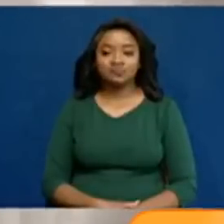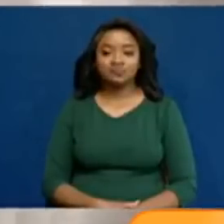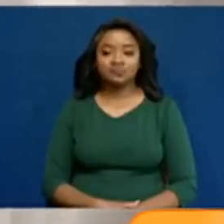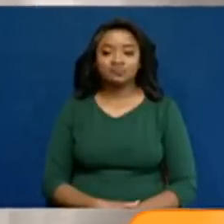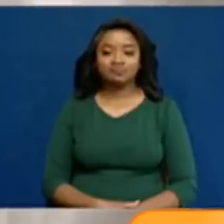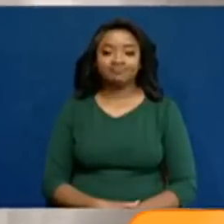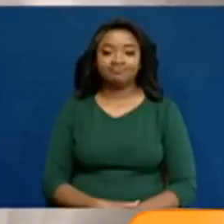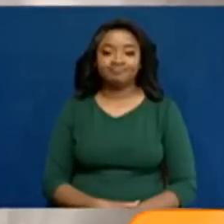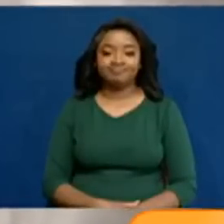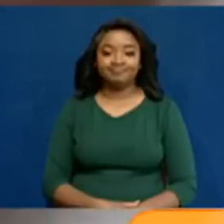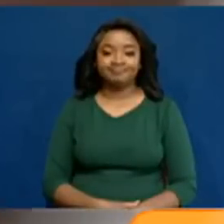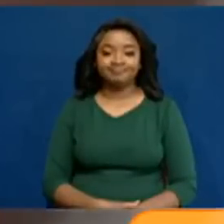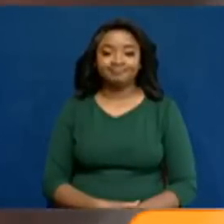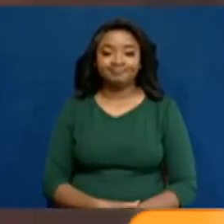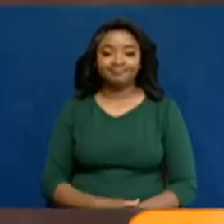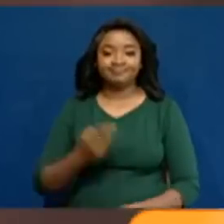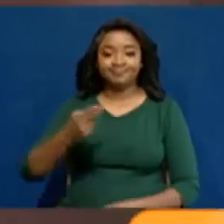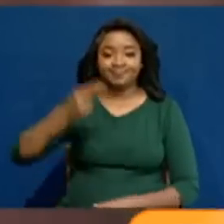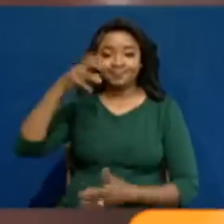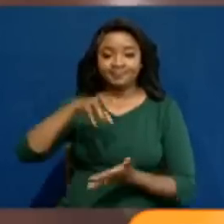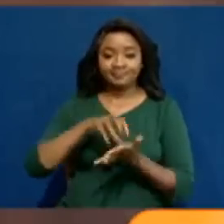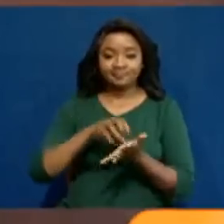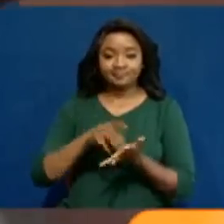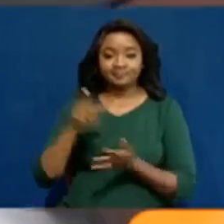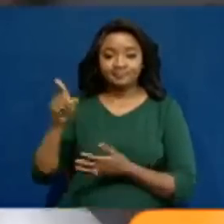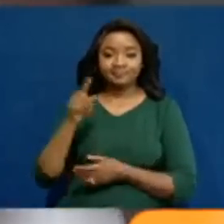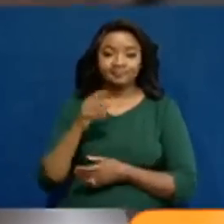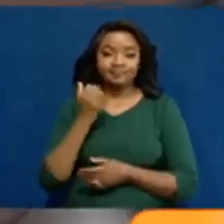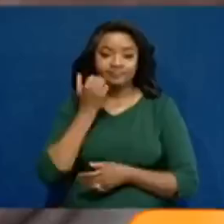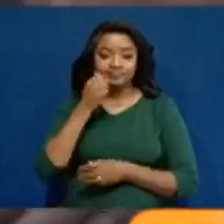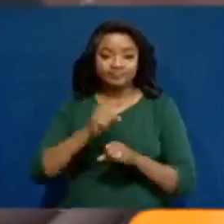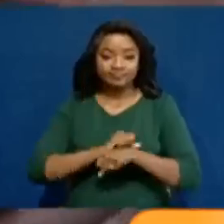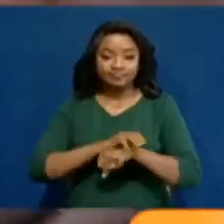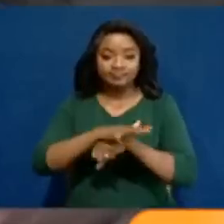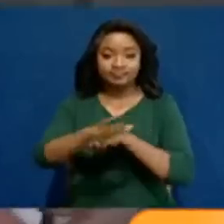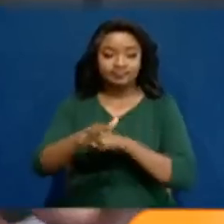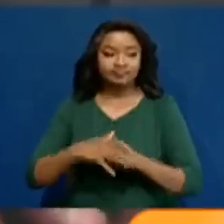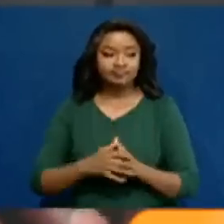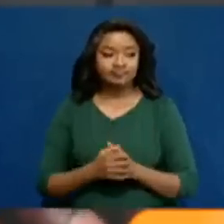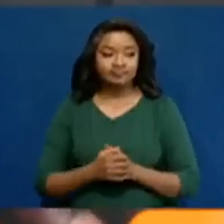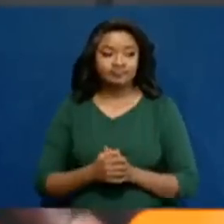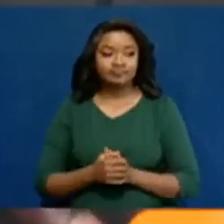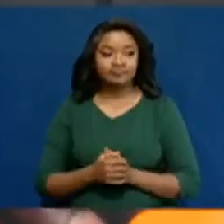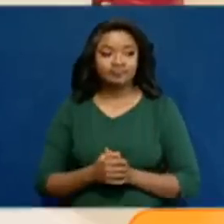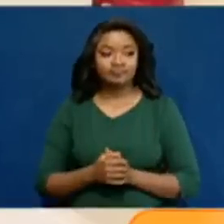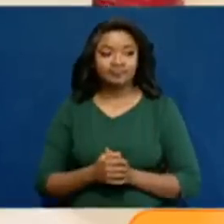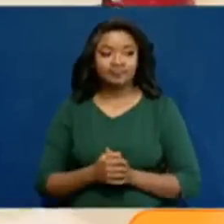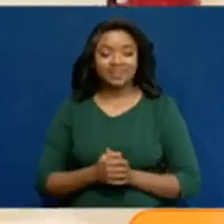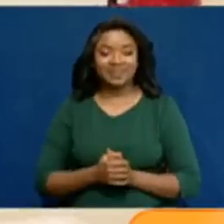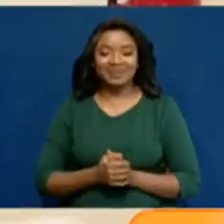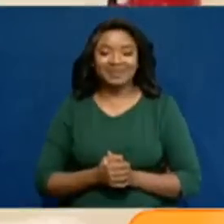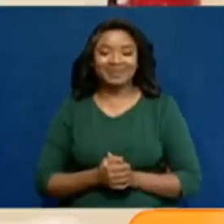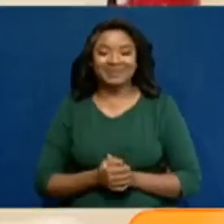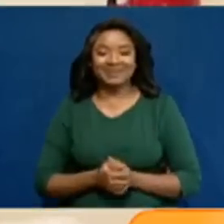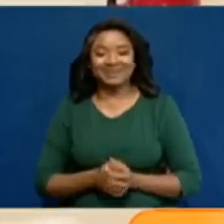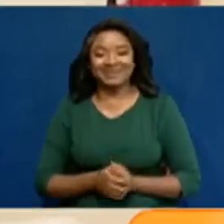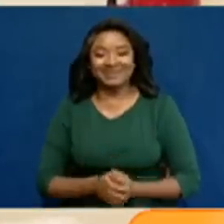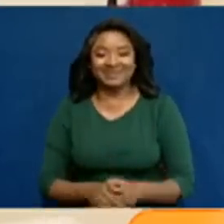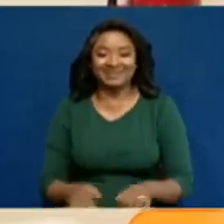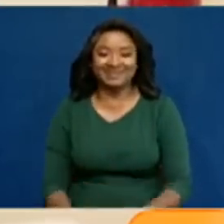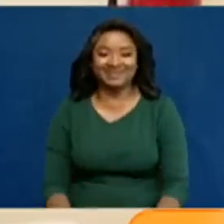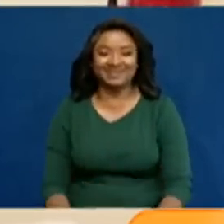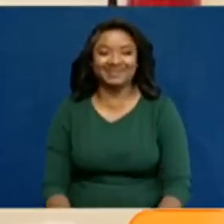The high incidence of Mpox in the DR Congo and the number of cross-border cases is becoming a concern in Africa. Viruses or pathogens